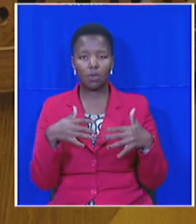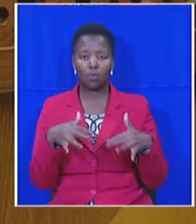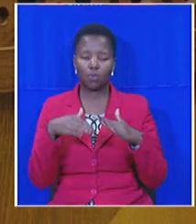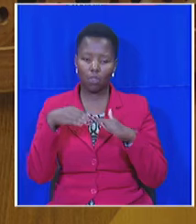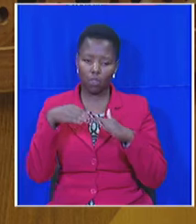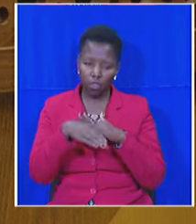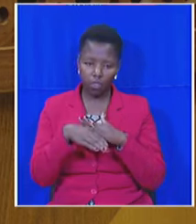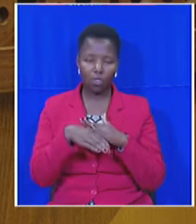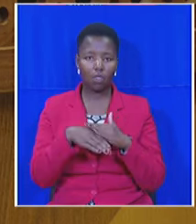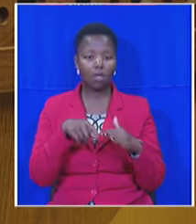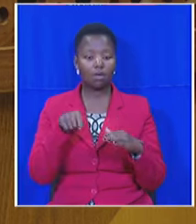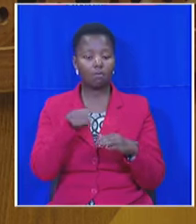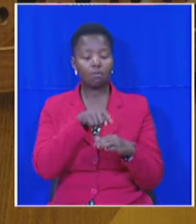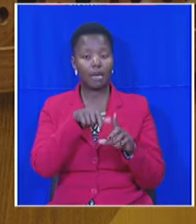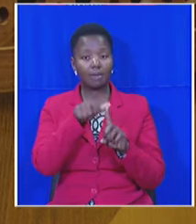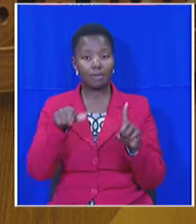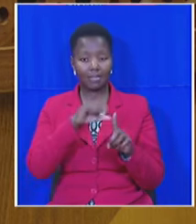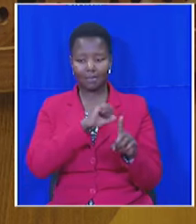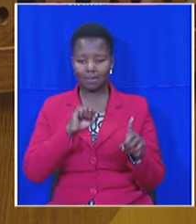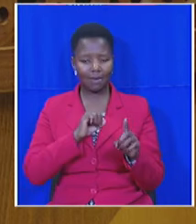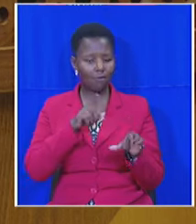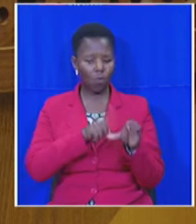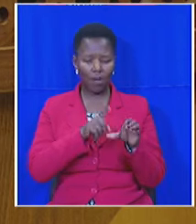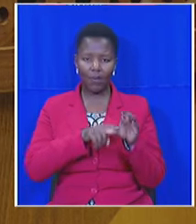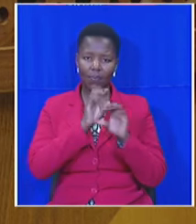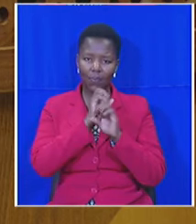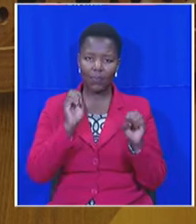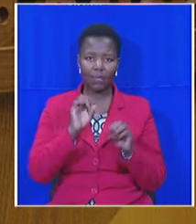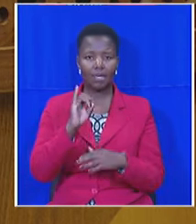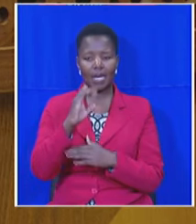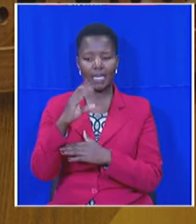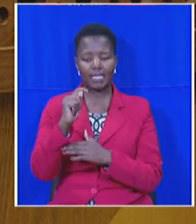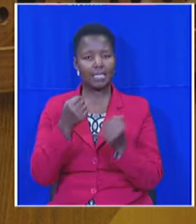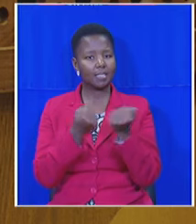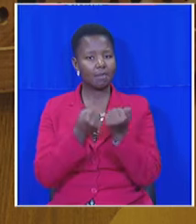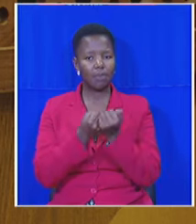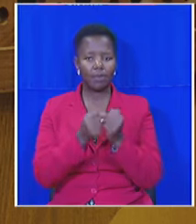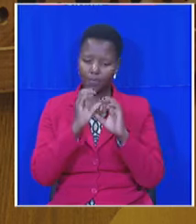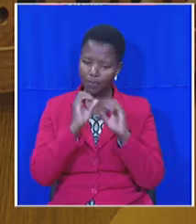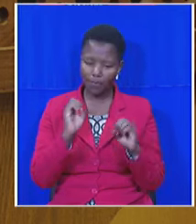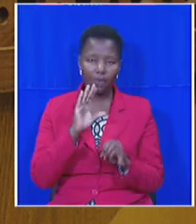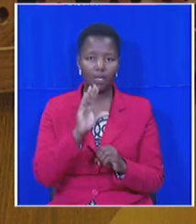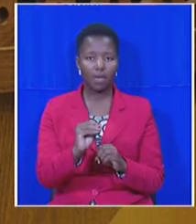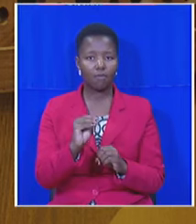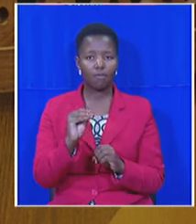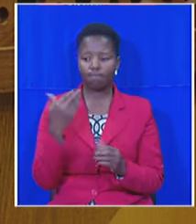with incompetent and unqualified staff, lack of ICT support, incomplete and unapproved MOUs